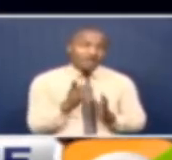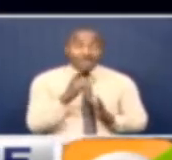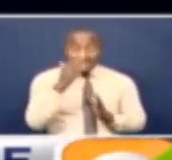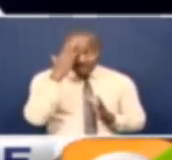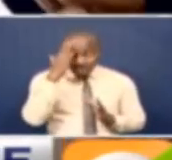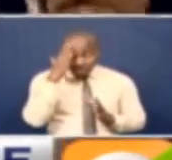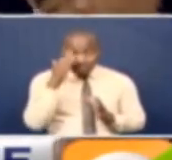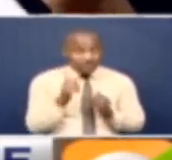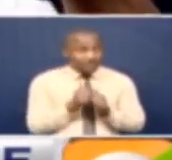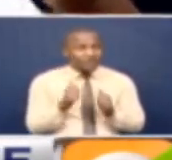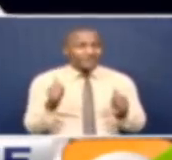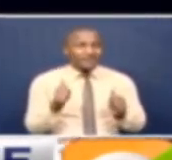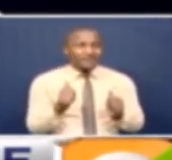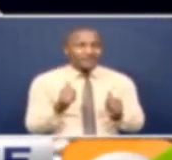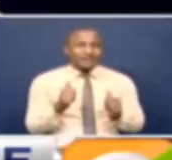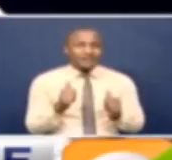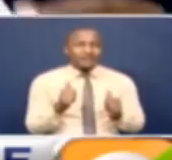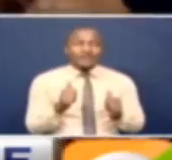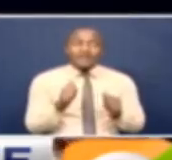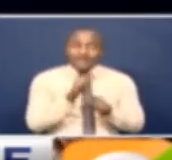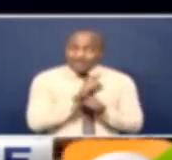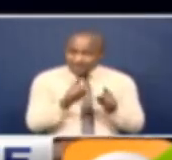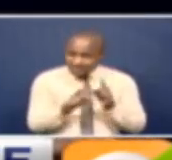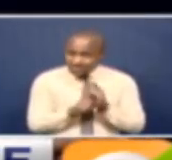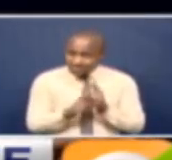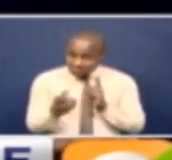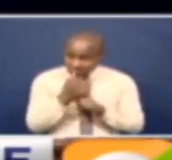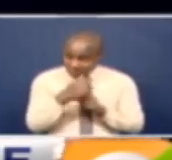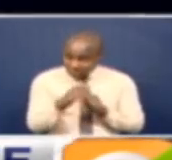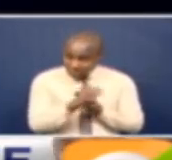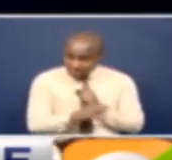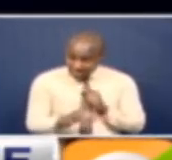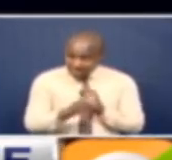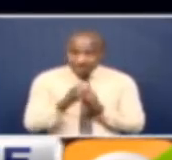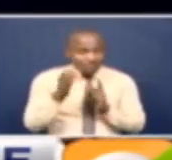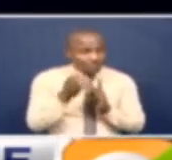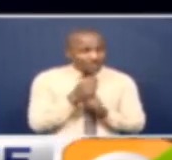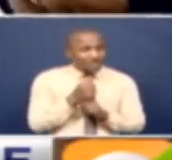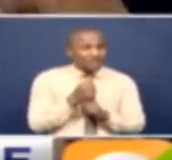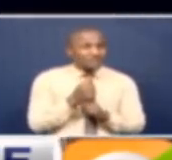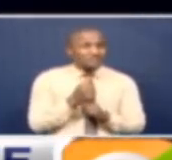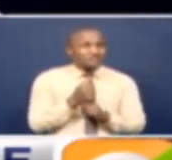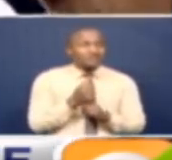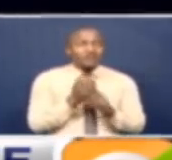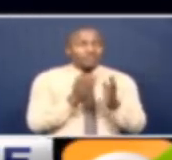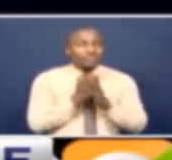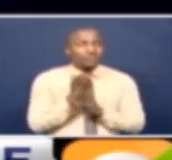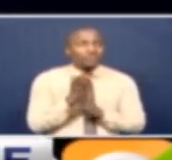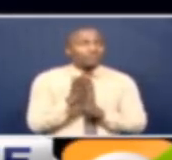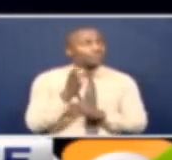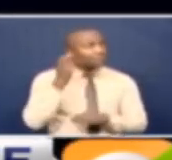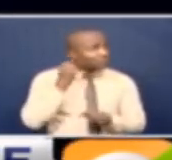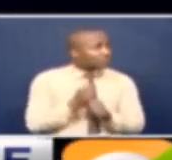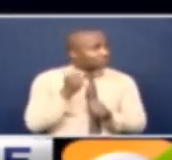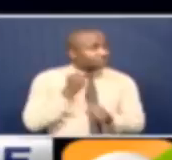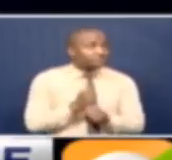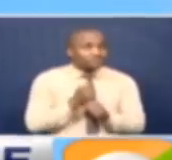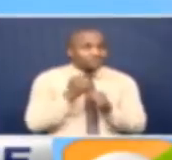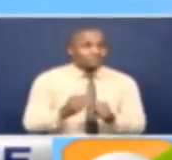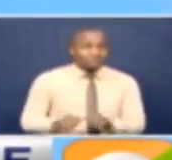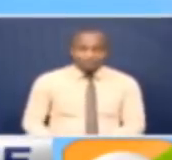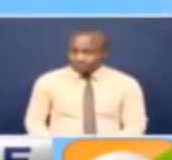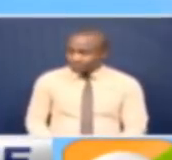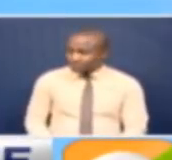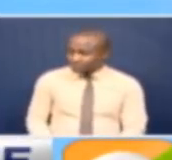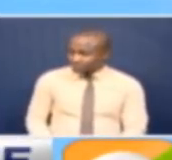that everything that we get in this country, we get in this country through hard work. Okay. But just a